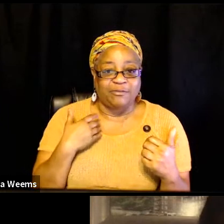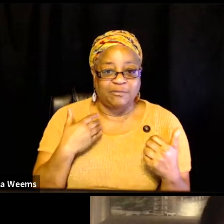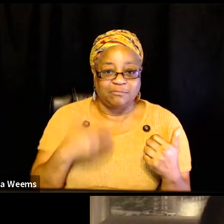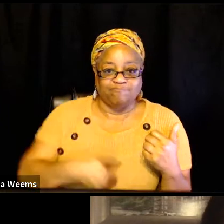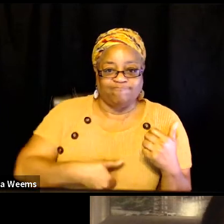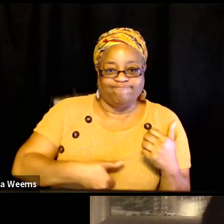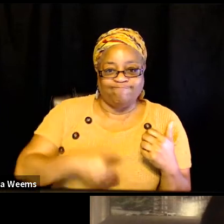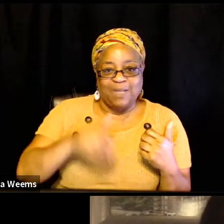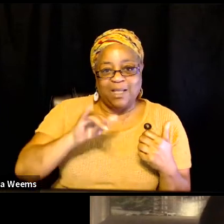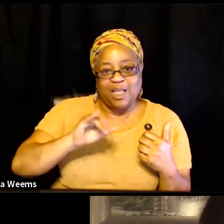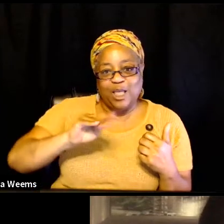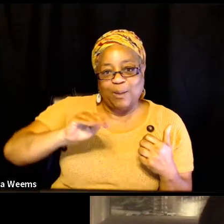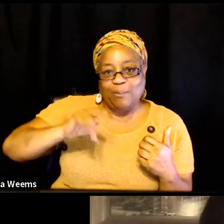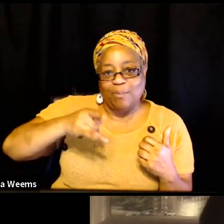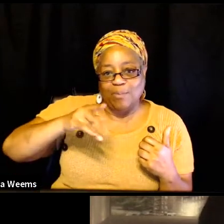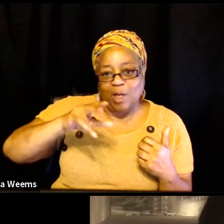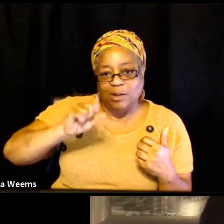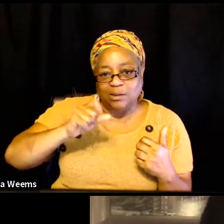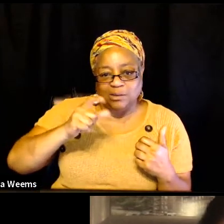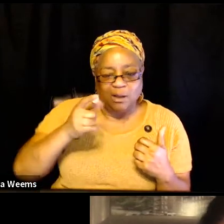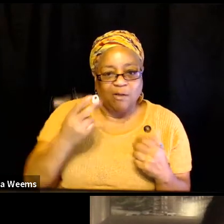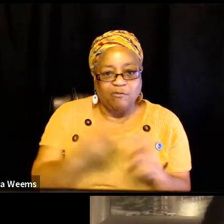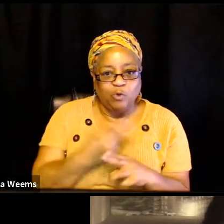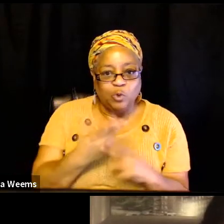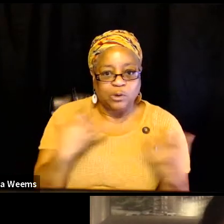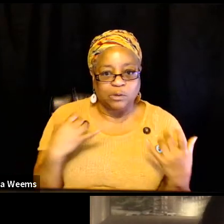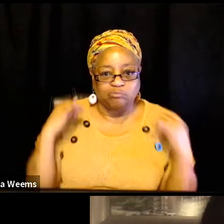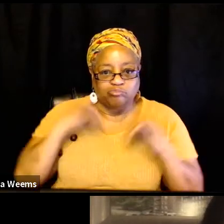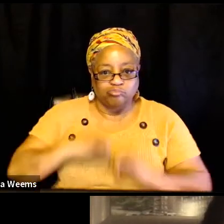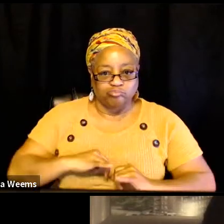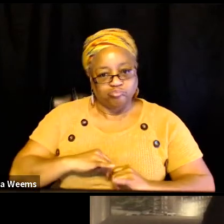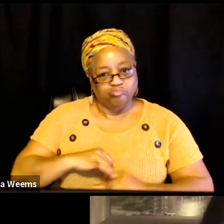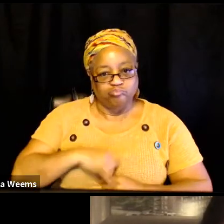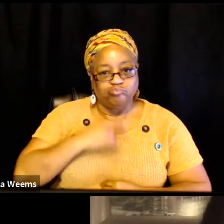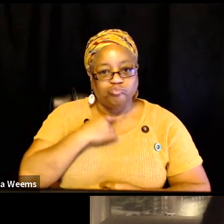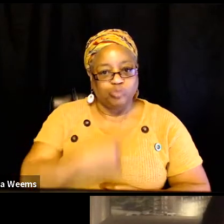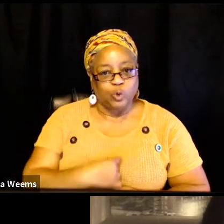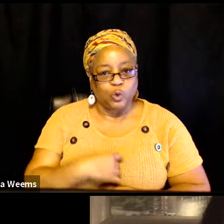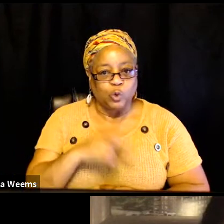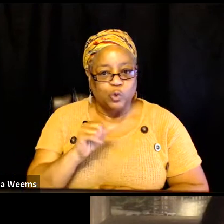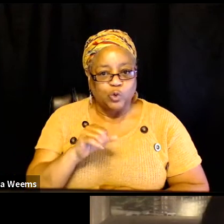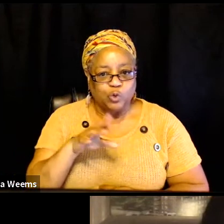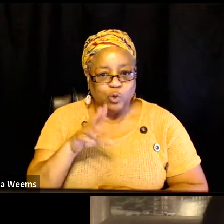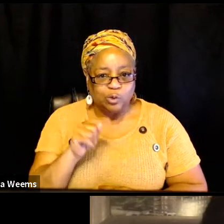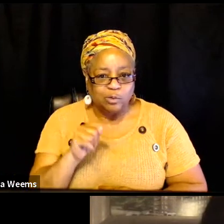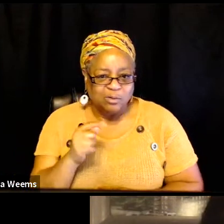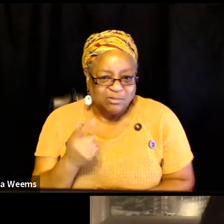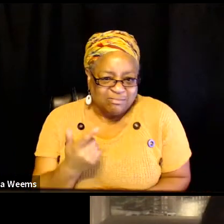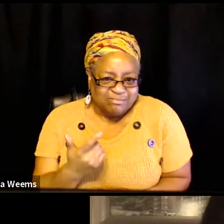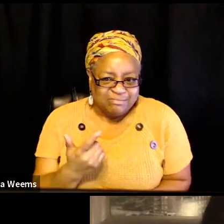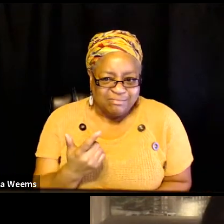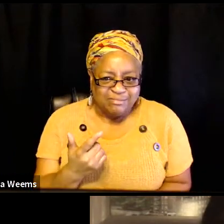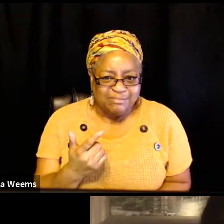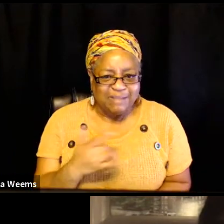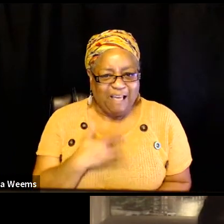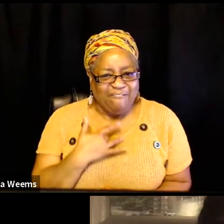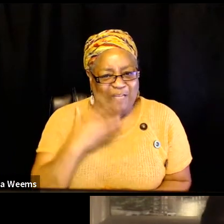was at the museum. You never saw me a single day not wearing a suit jacket, you know, because I felt it was my